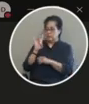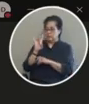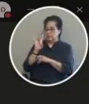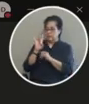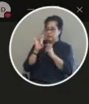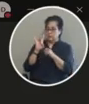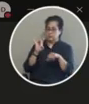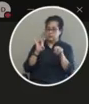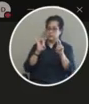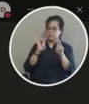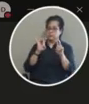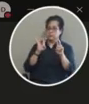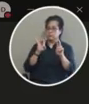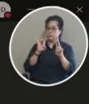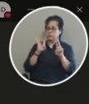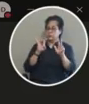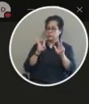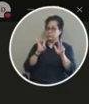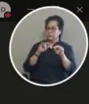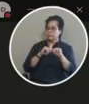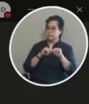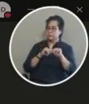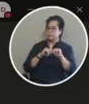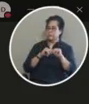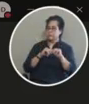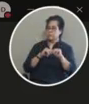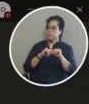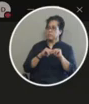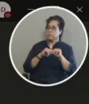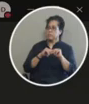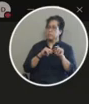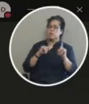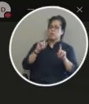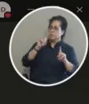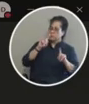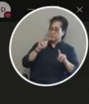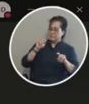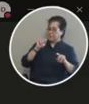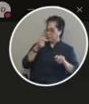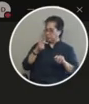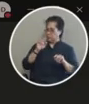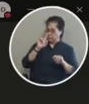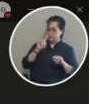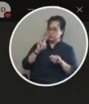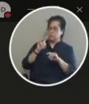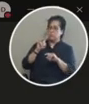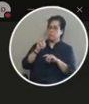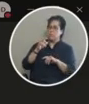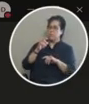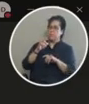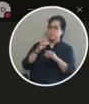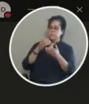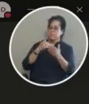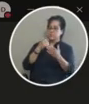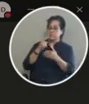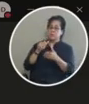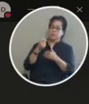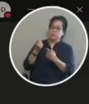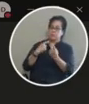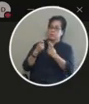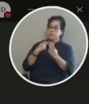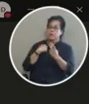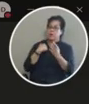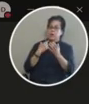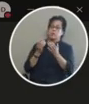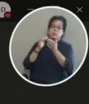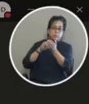Hernandez. Well, if I may, Mayor, if I may, before the other people ask questions, I'm going to